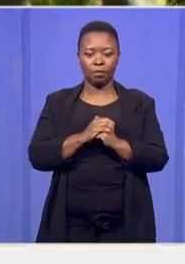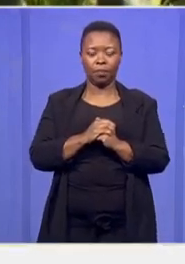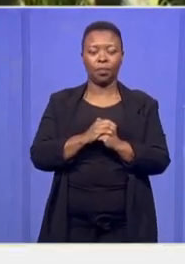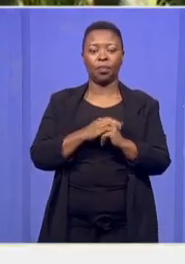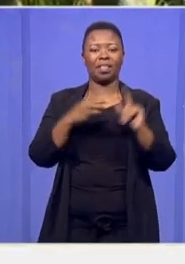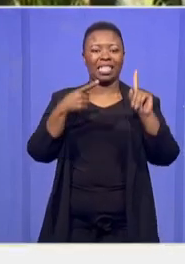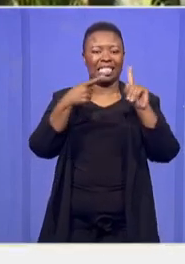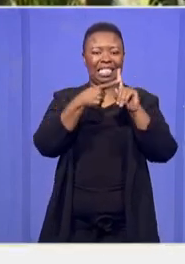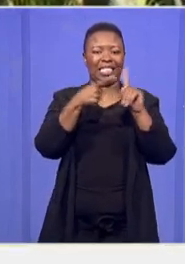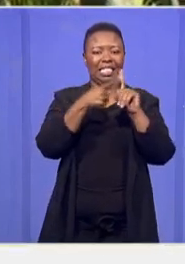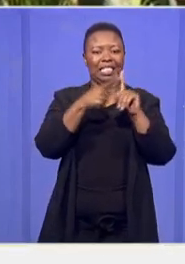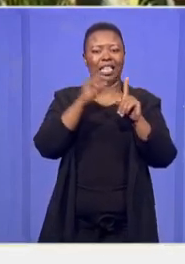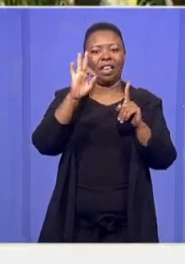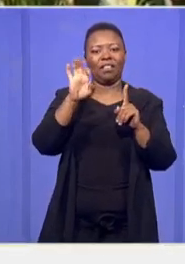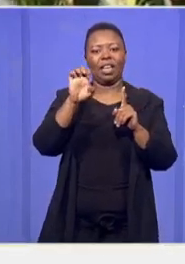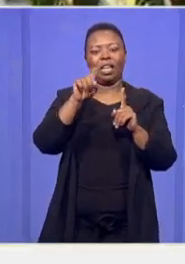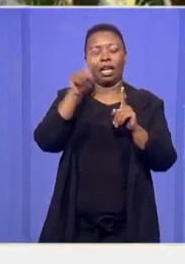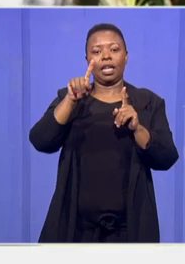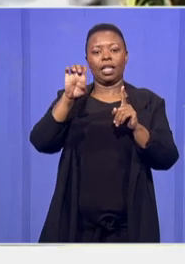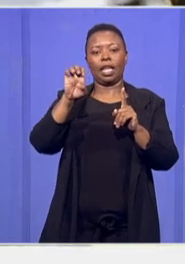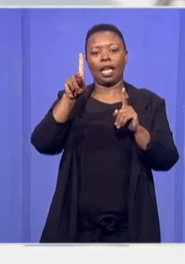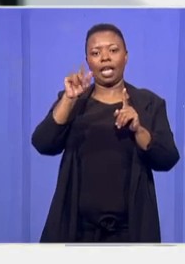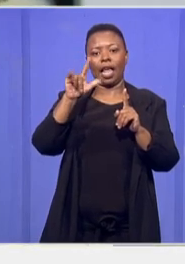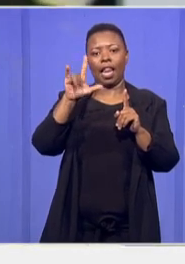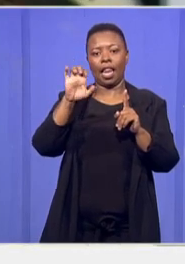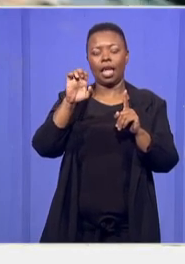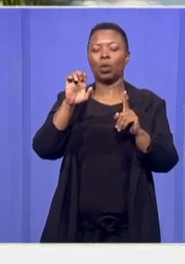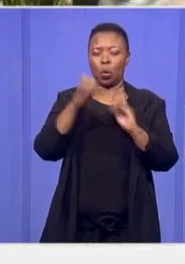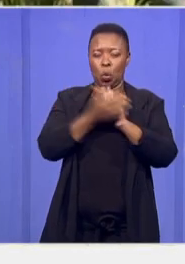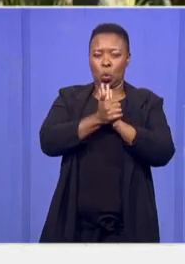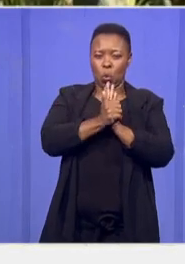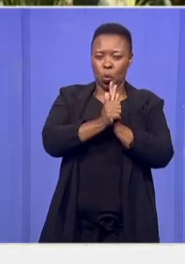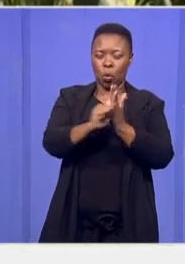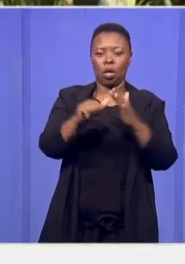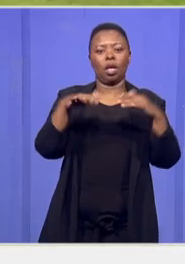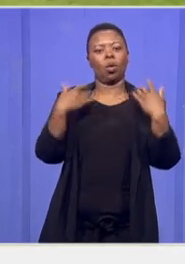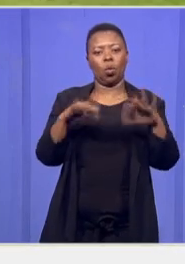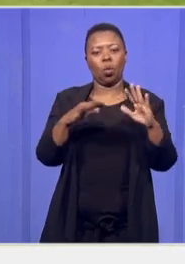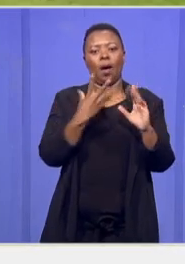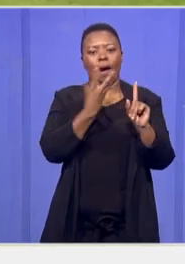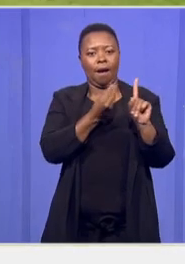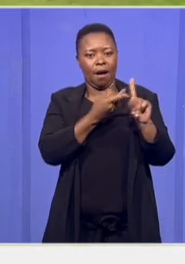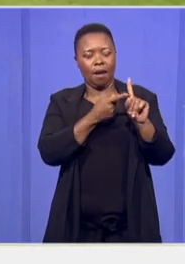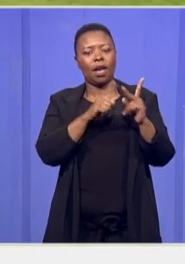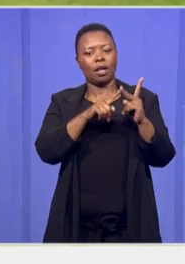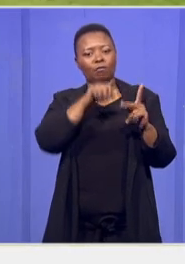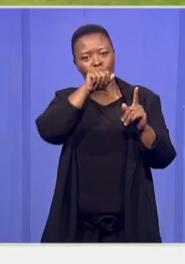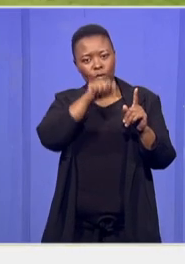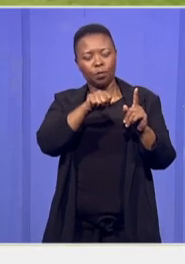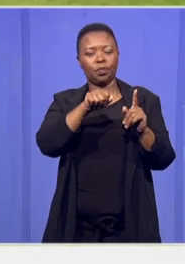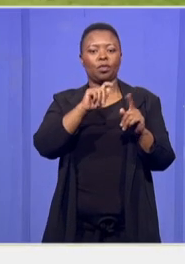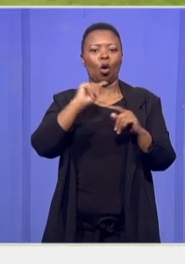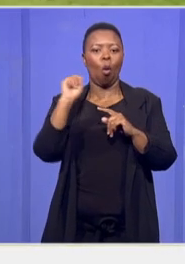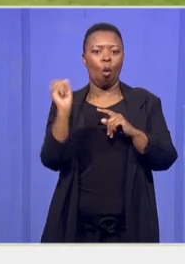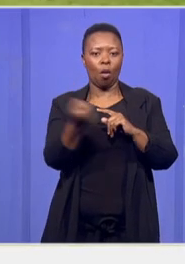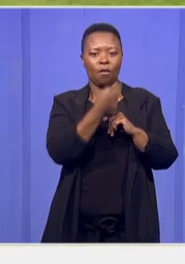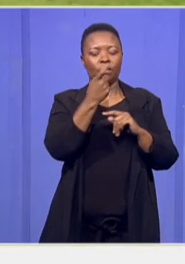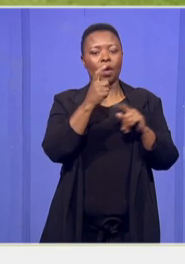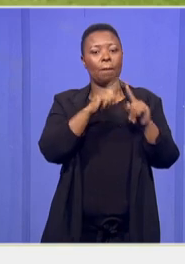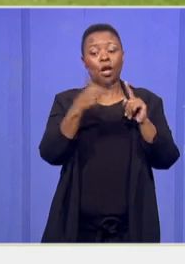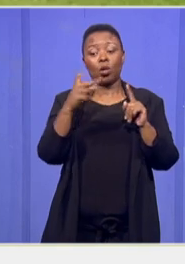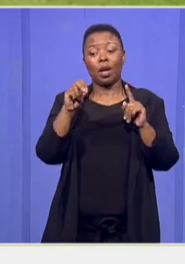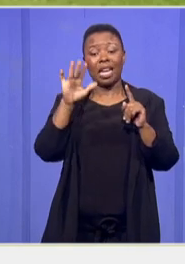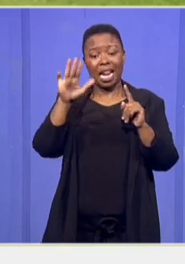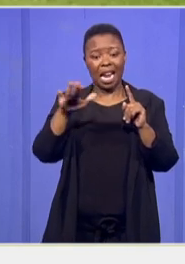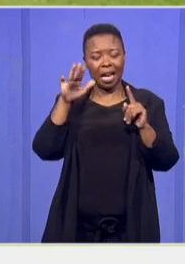Fezekile Kana has raw talent and a good temperament for golf, but in 2019 he lost his Sunshine